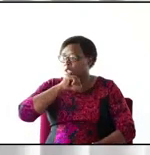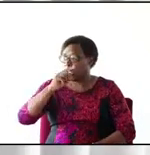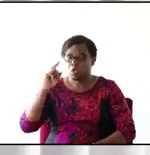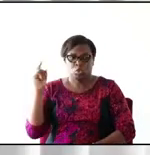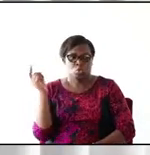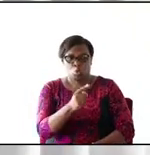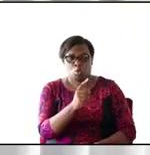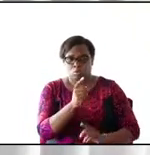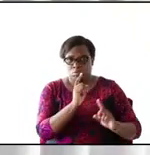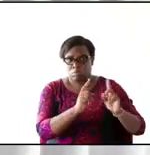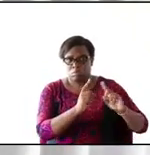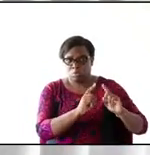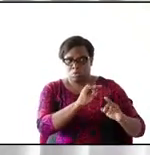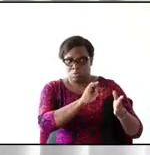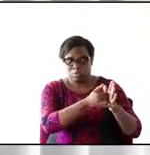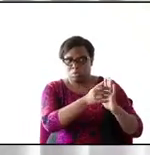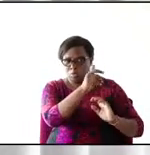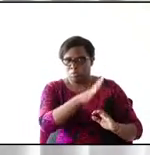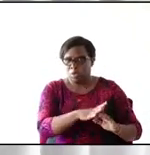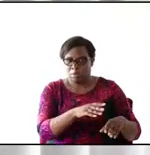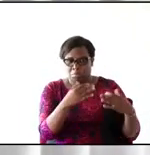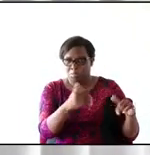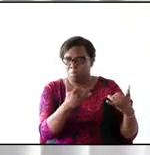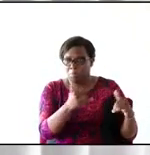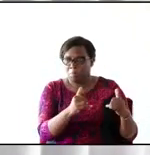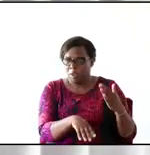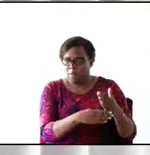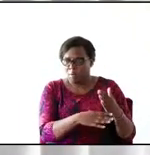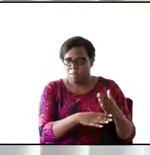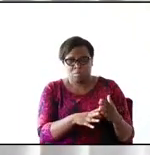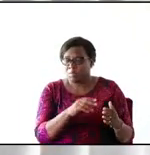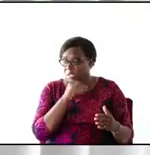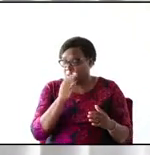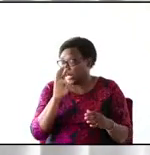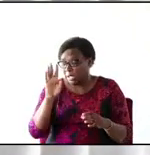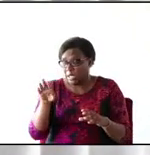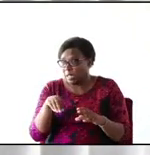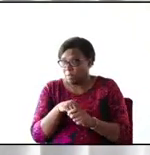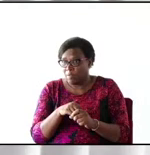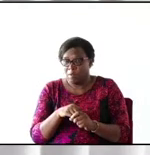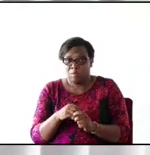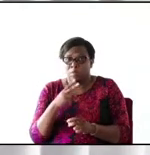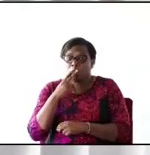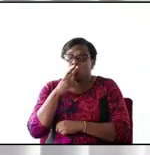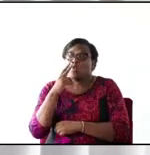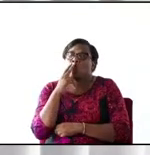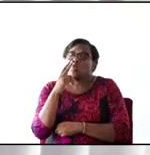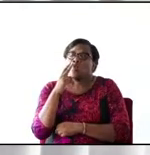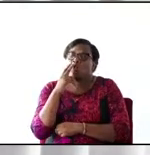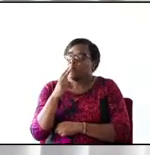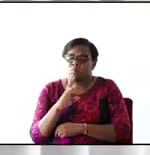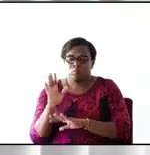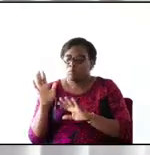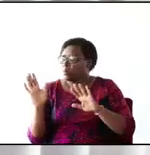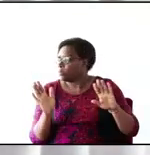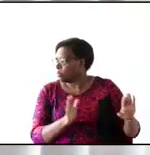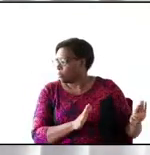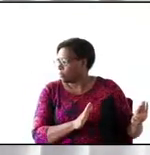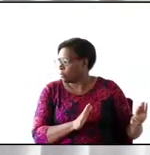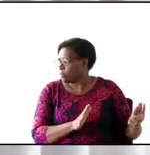and engage these men. I will not engage men who smoke ganja," and so on and so forth.